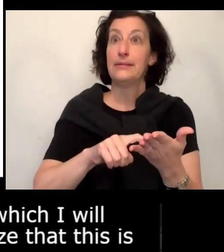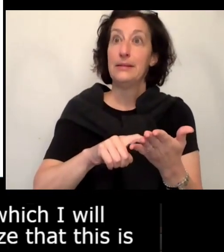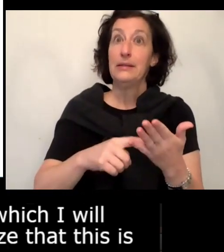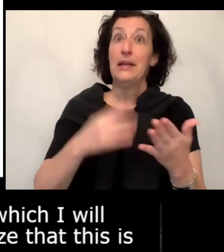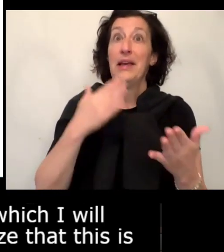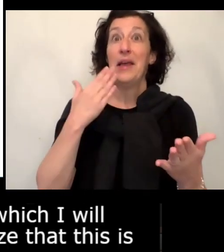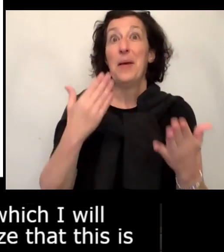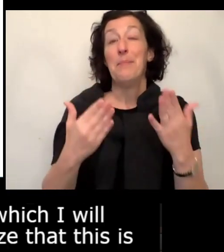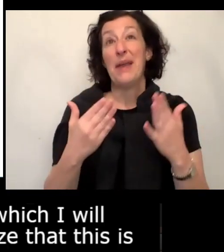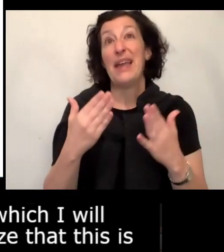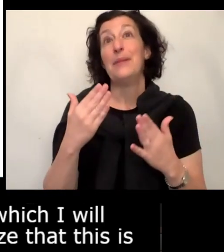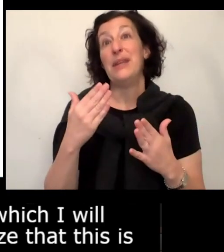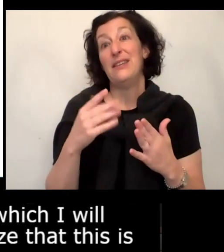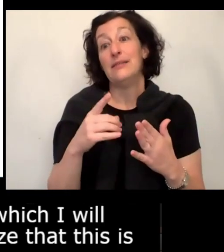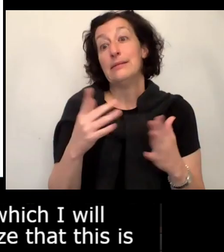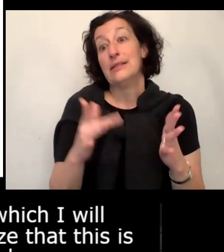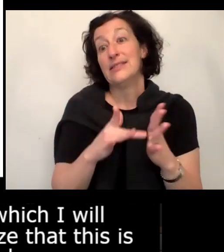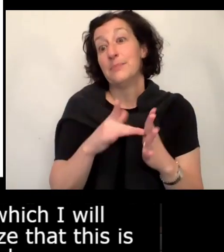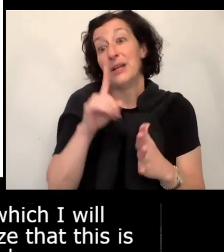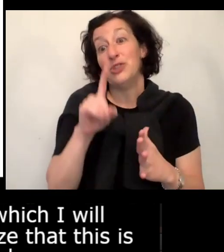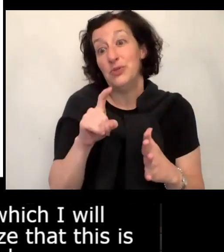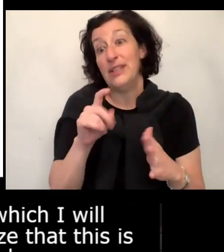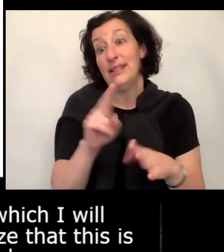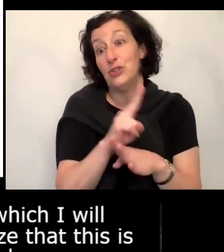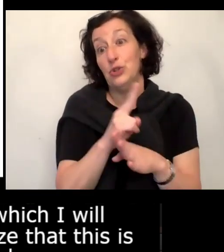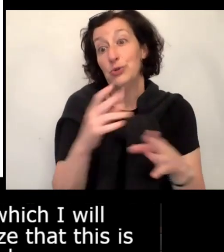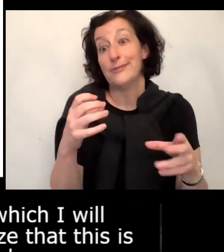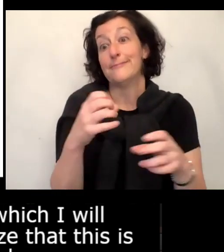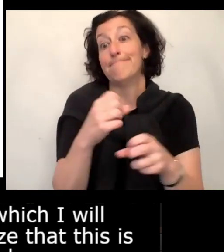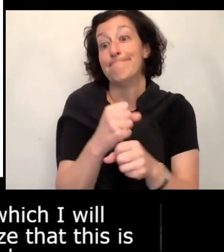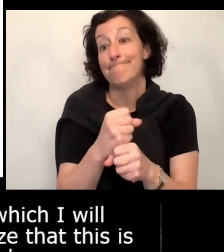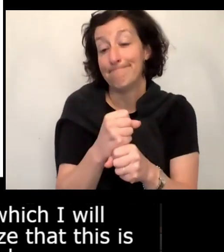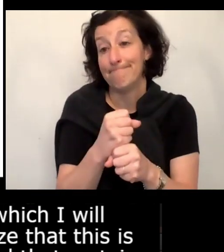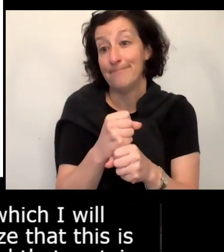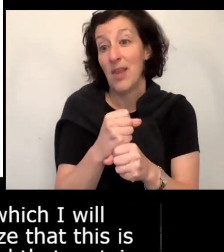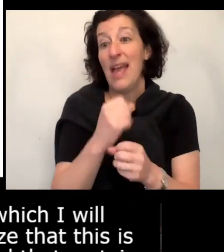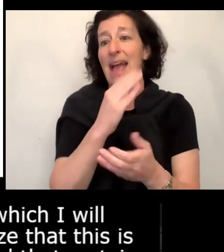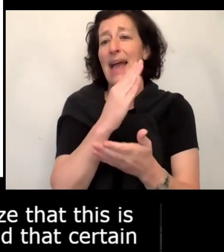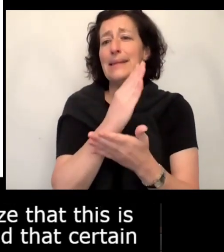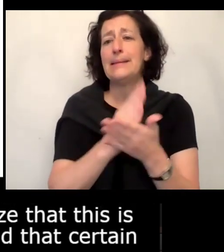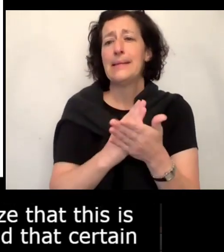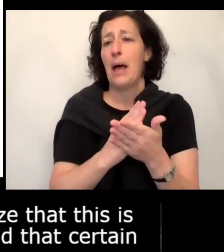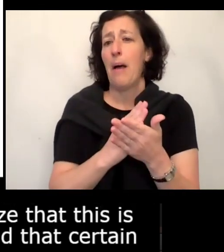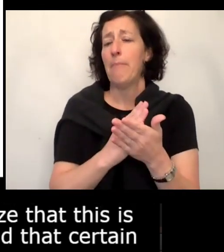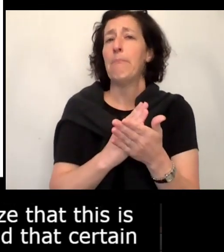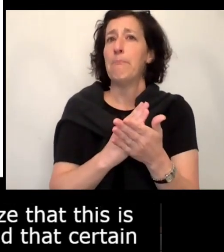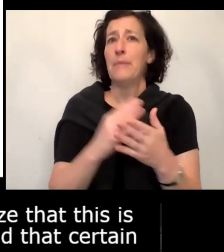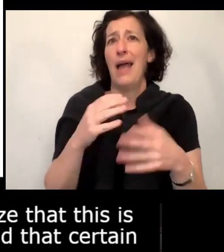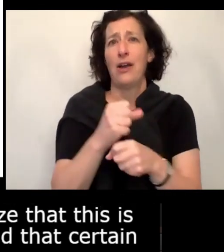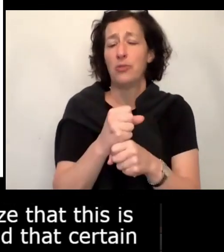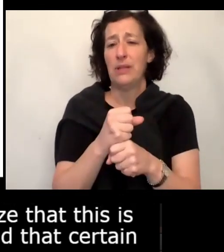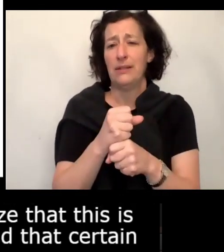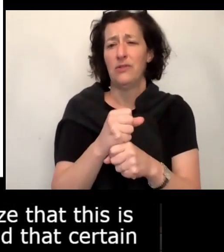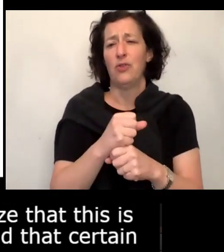absolutely, and that certain acronyms are almost as well known as the words, but nonetheless,